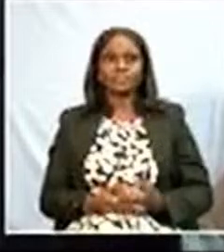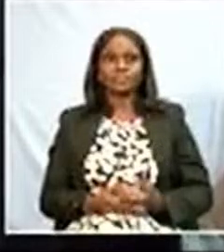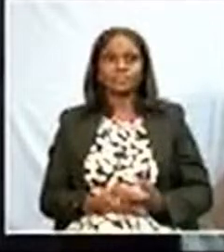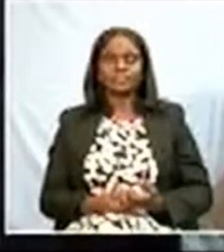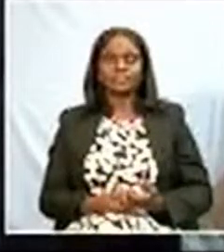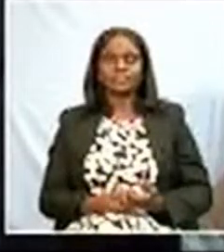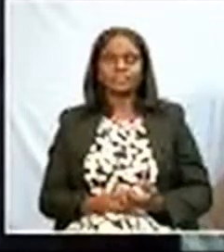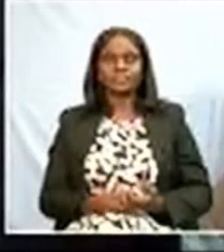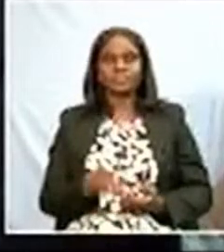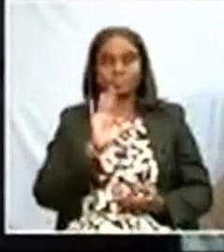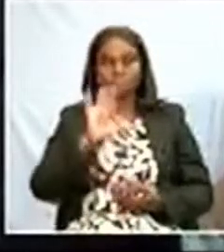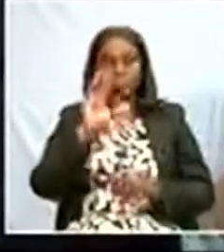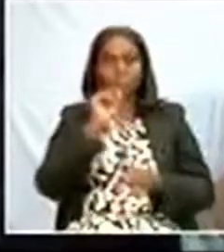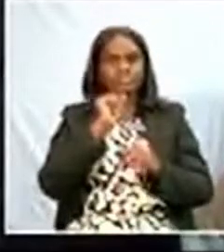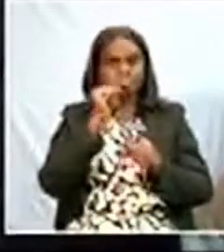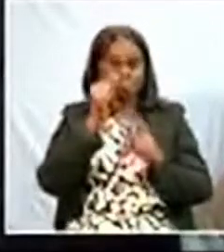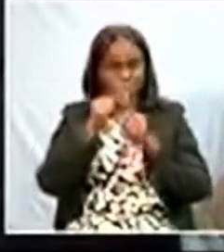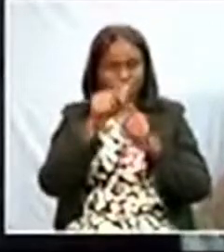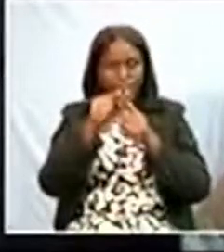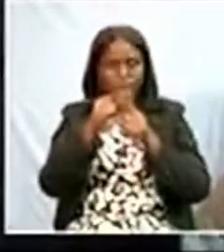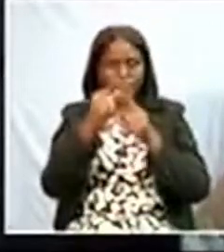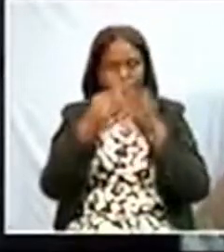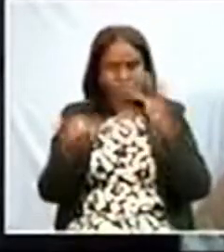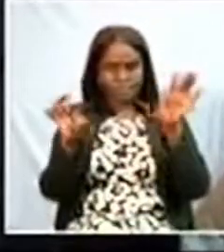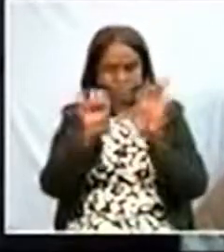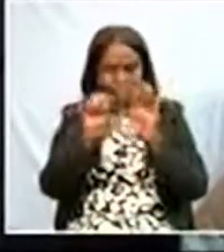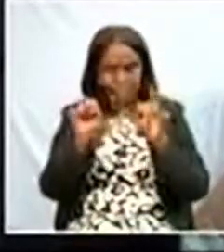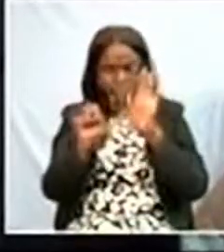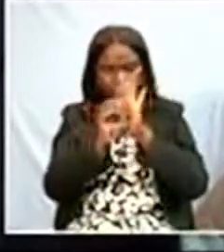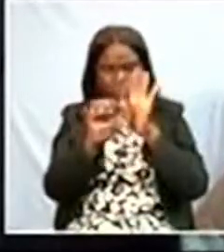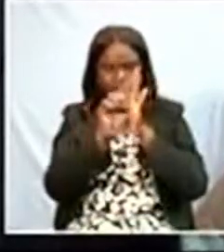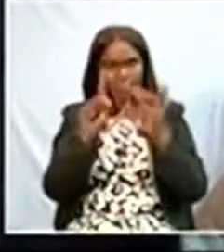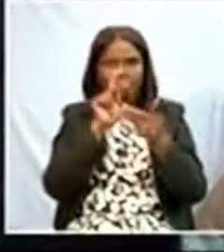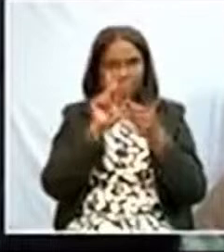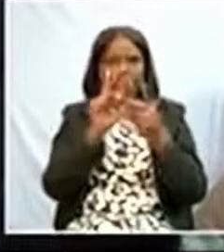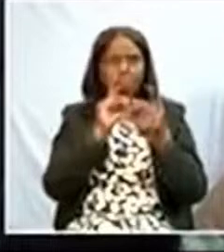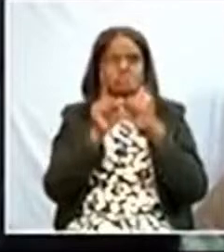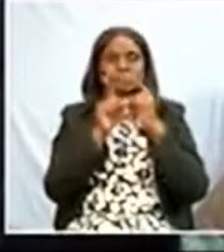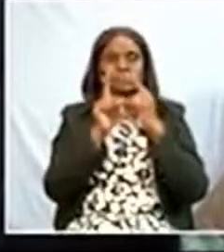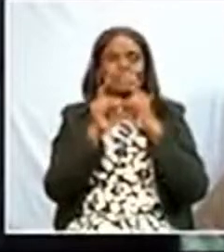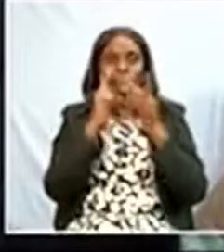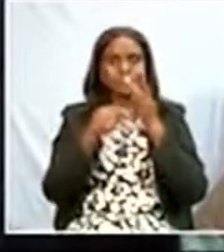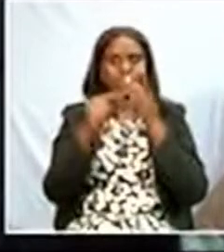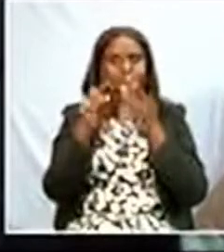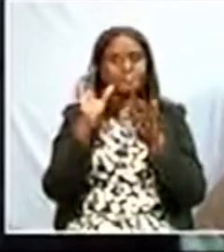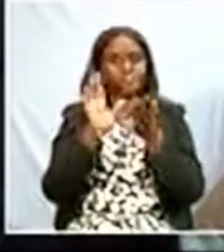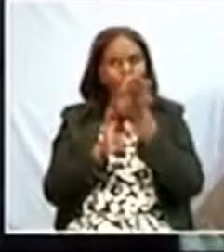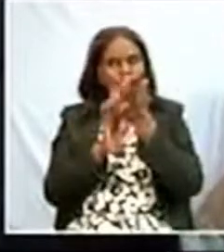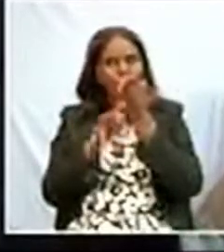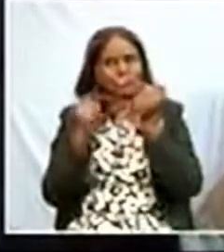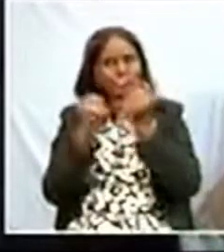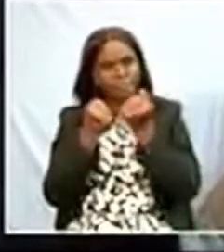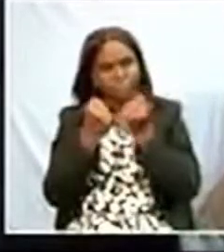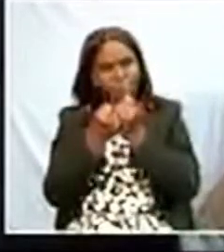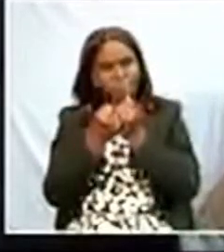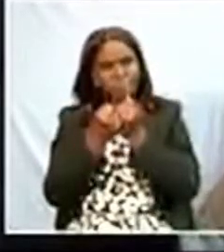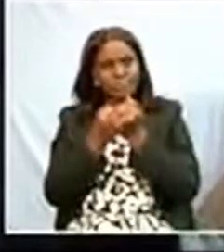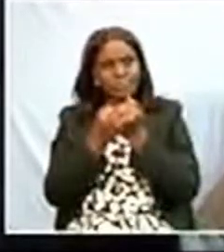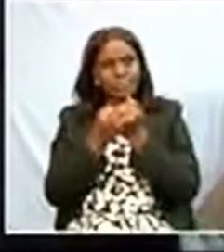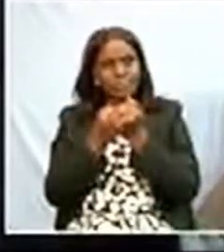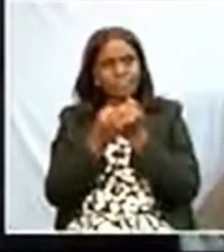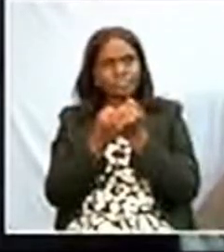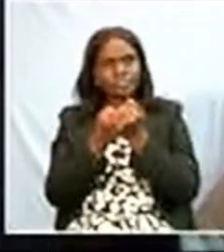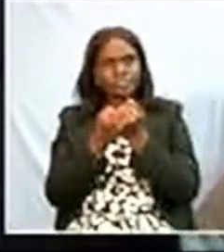What is your word? Like we are talking on the bursaries, but on